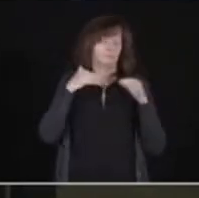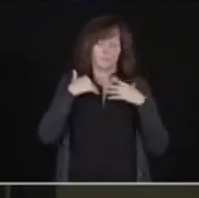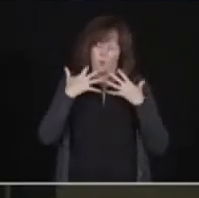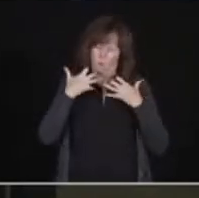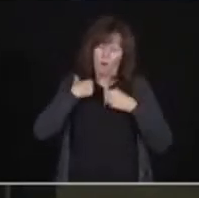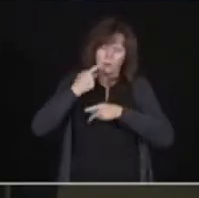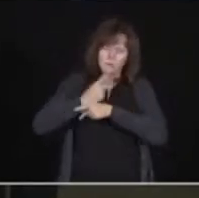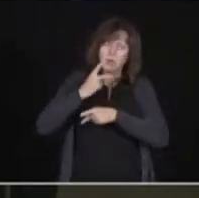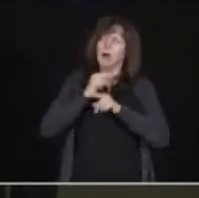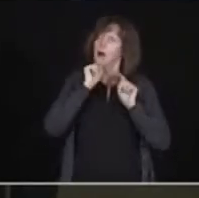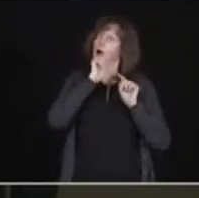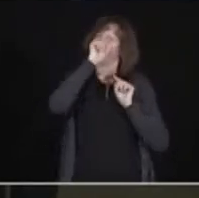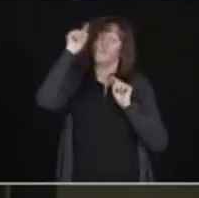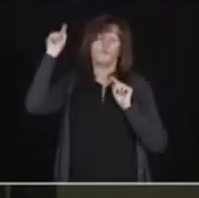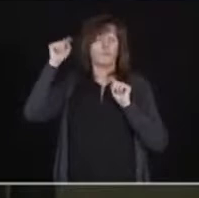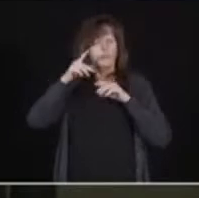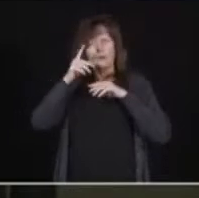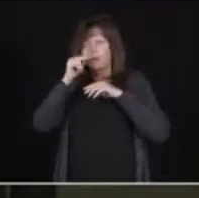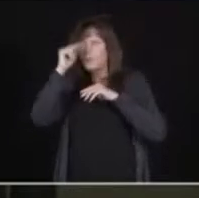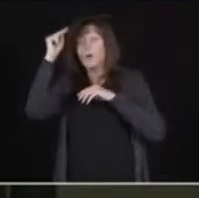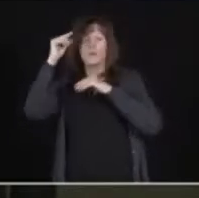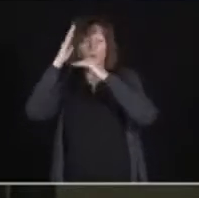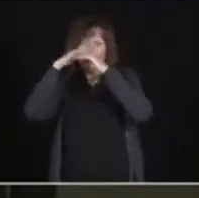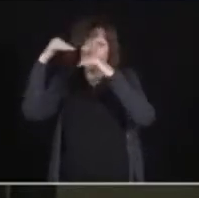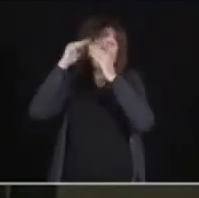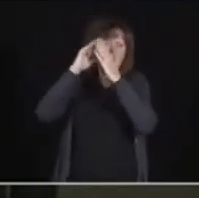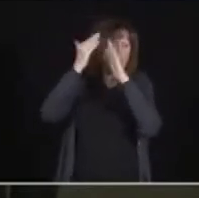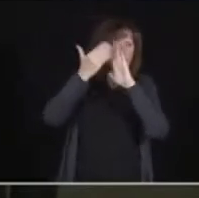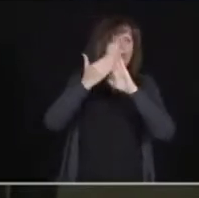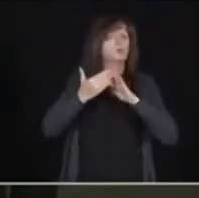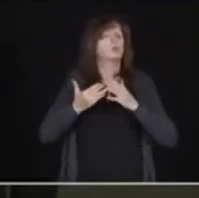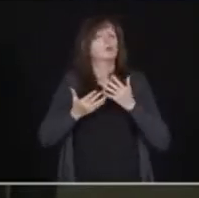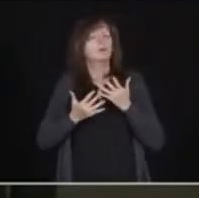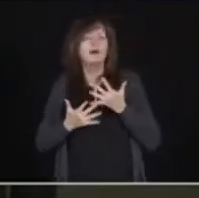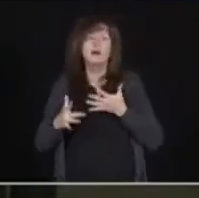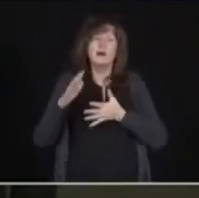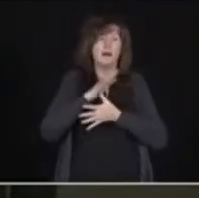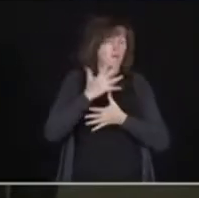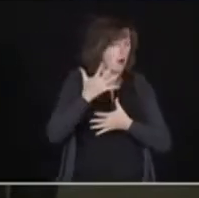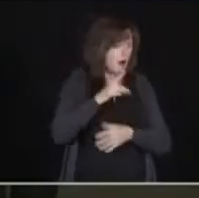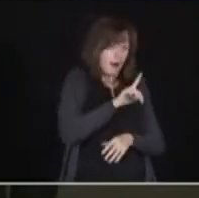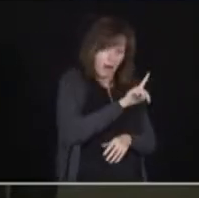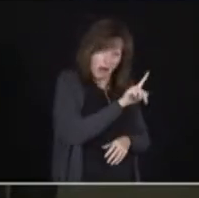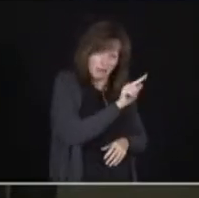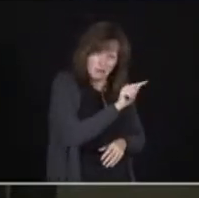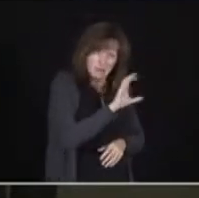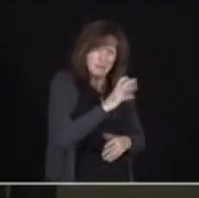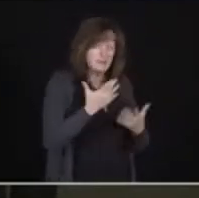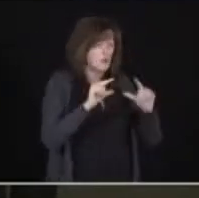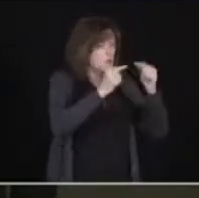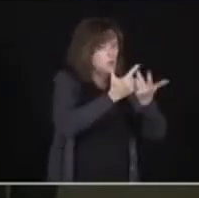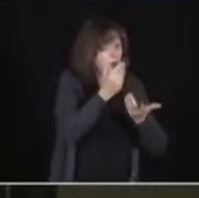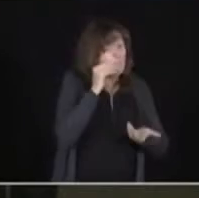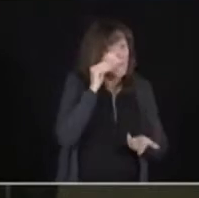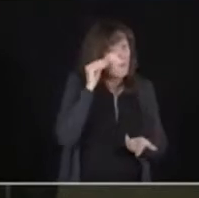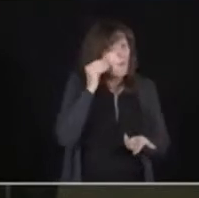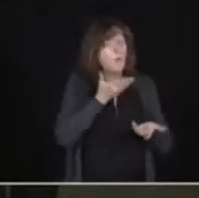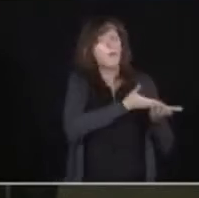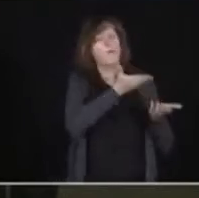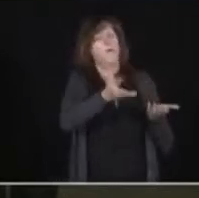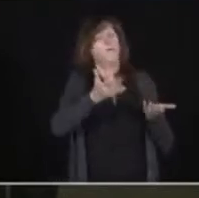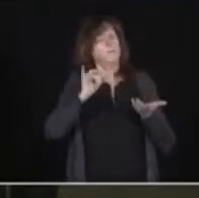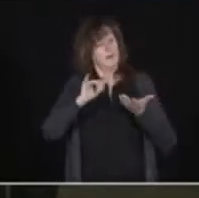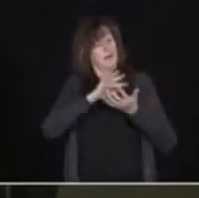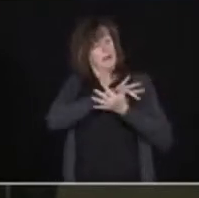in the north. And of course, number one priority is long-term care, congregate living facilities. And that's where we're going to roll them